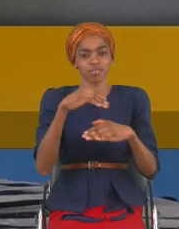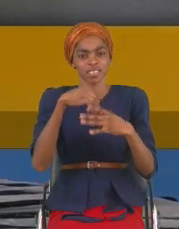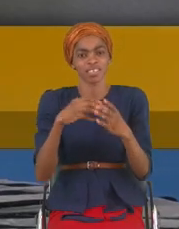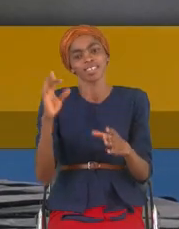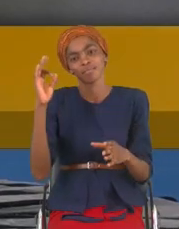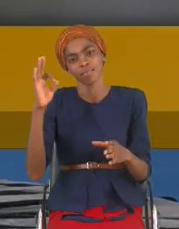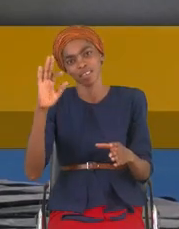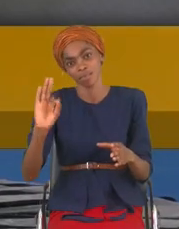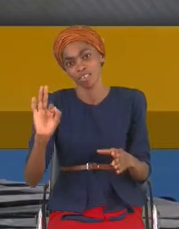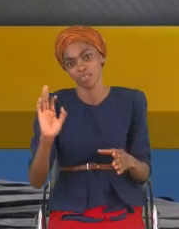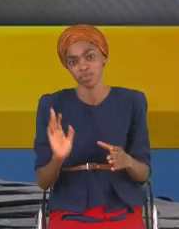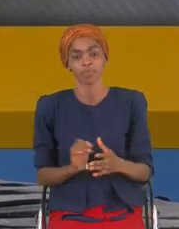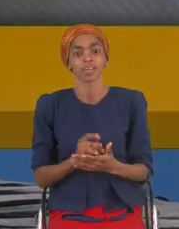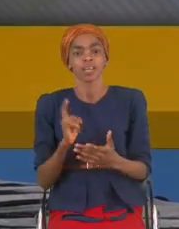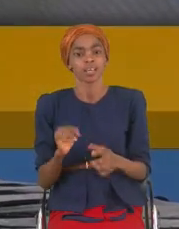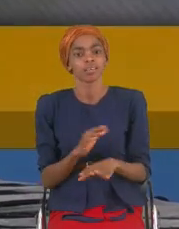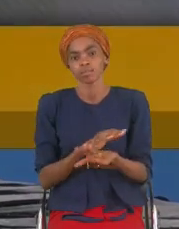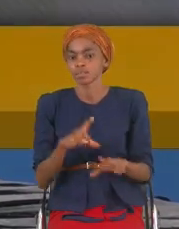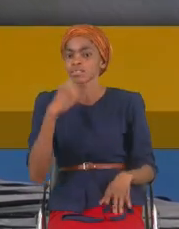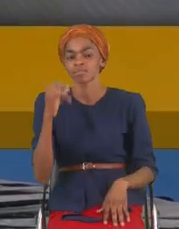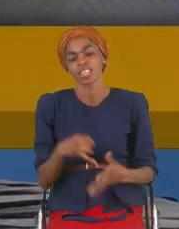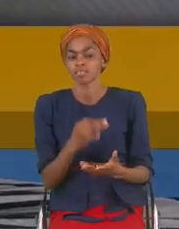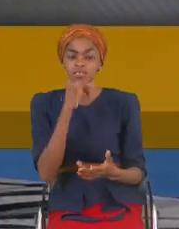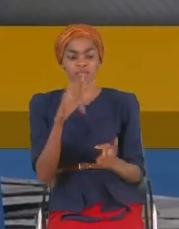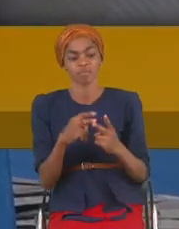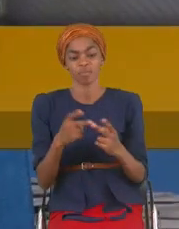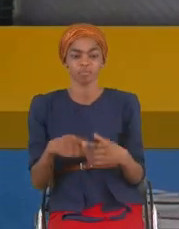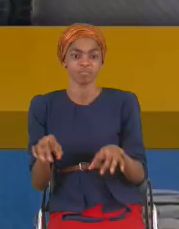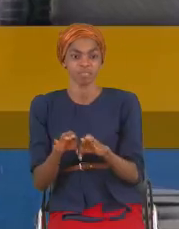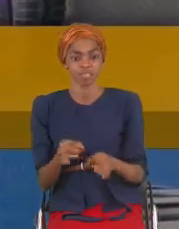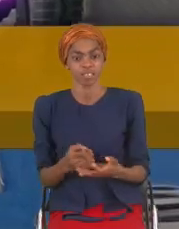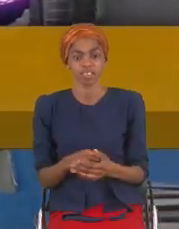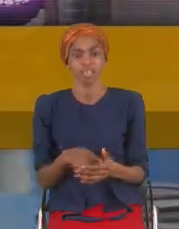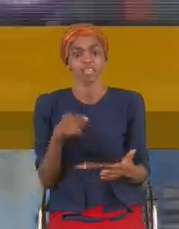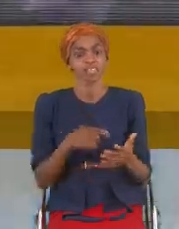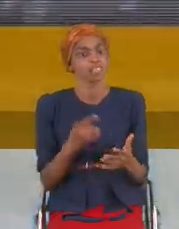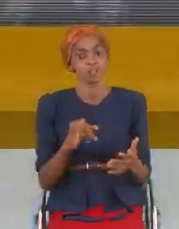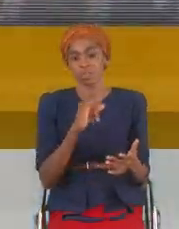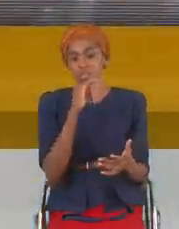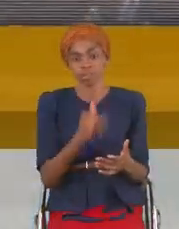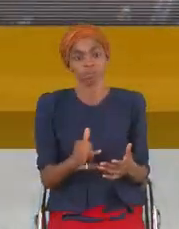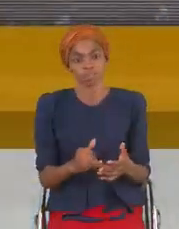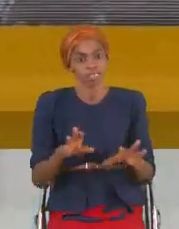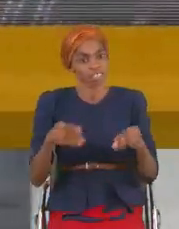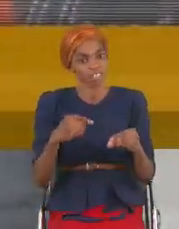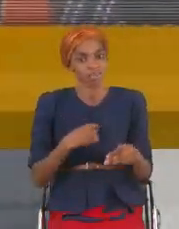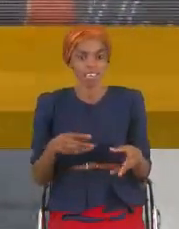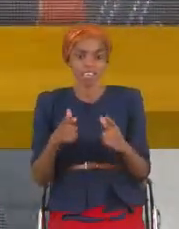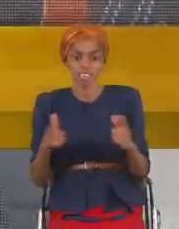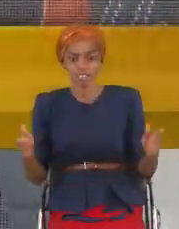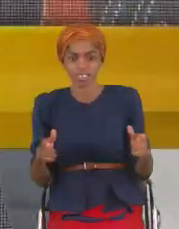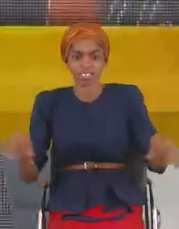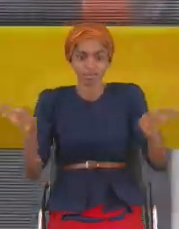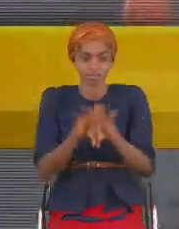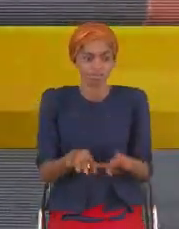says, it's not very important, this will not give me a great marriage, this will not